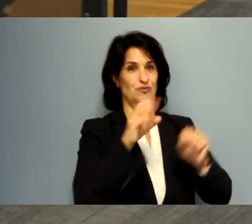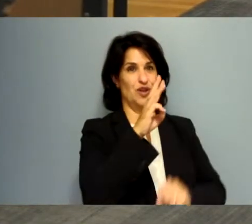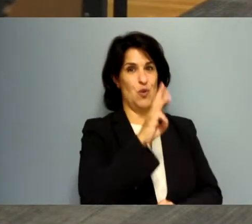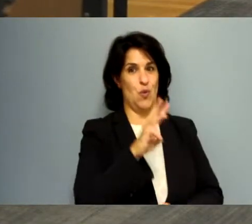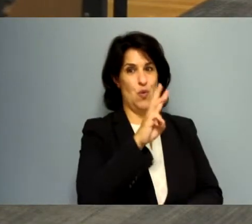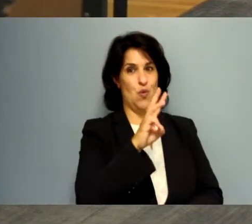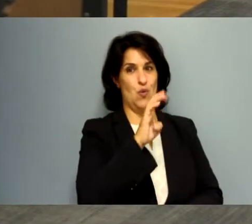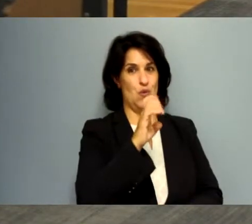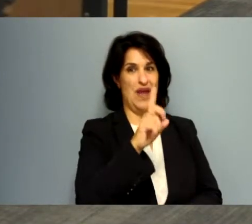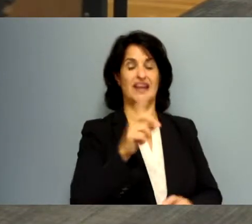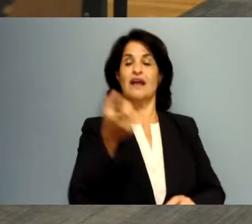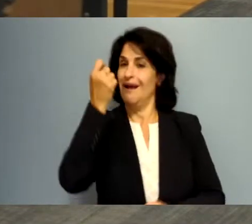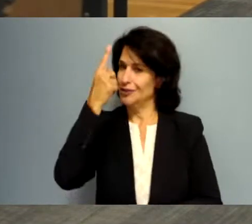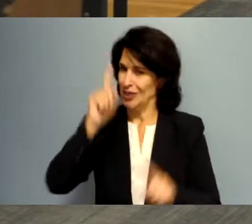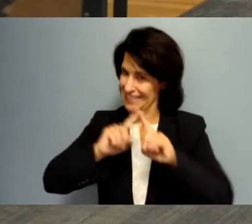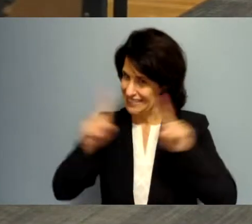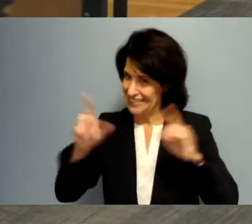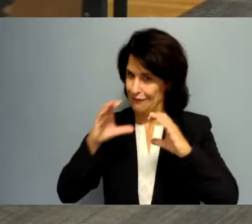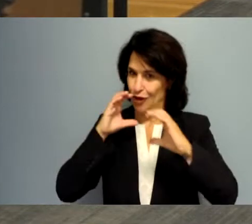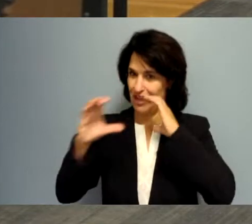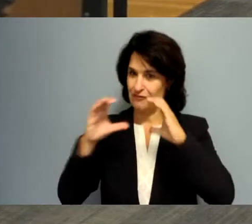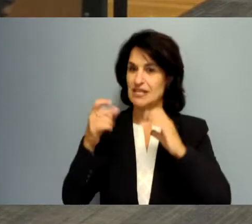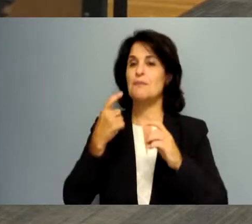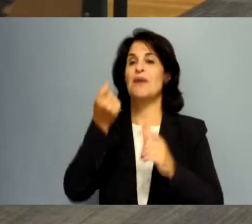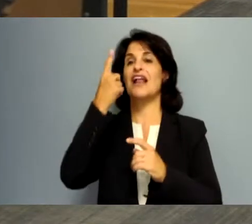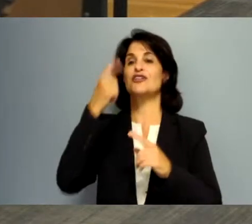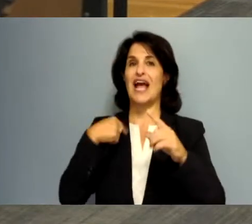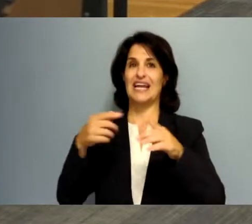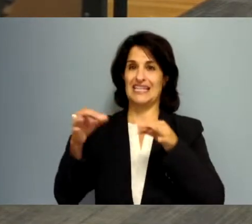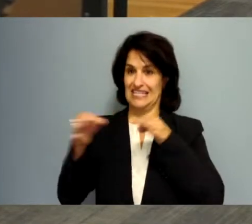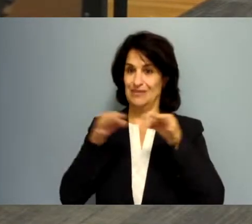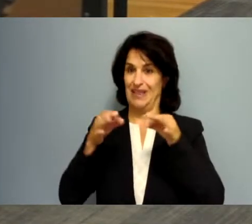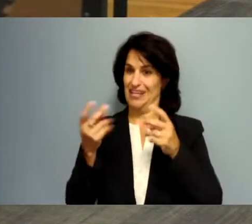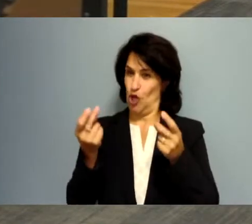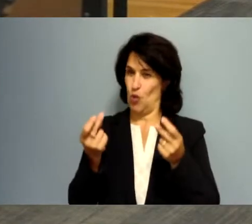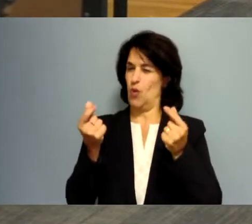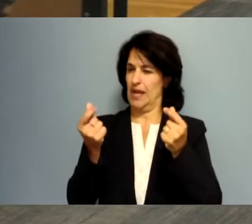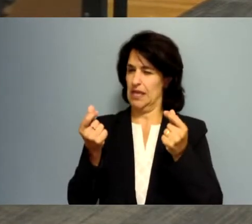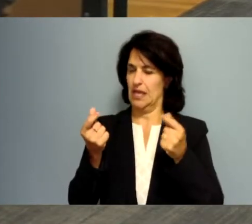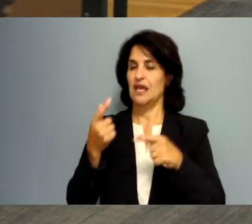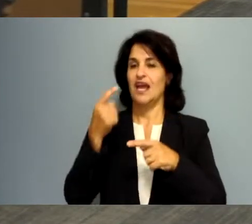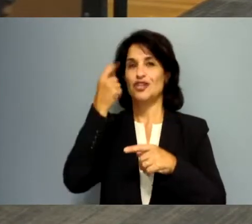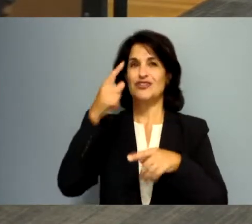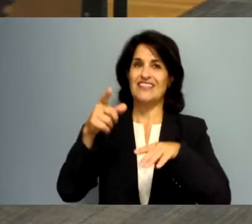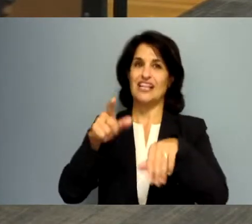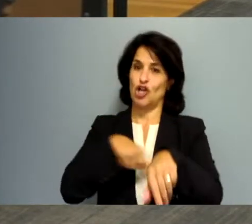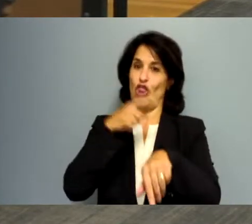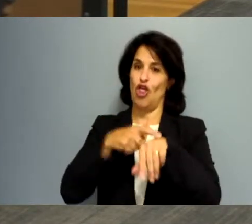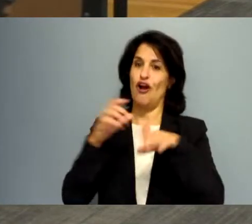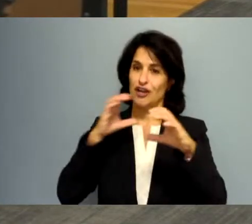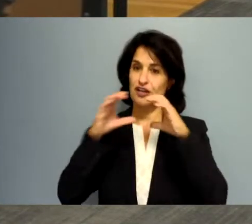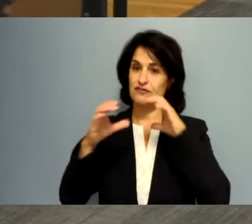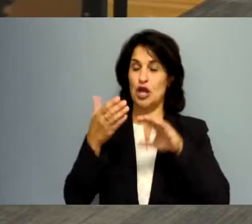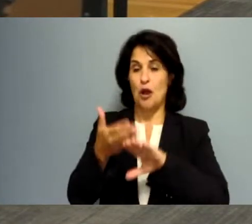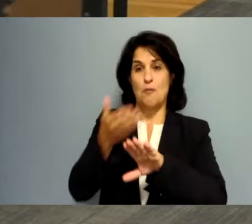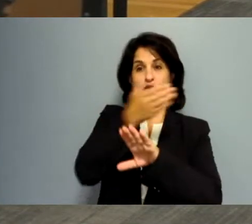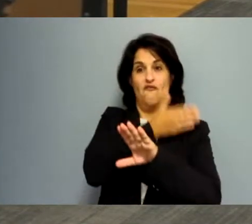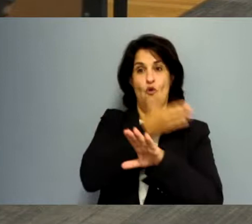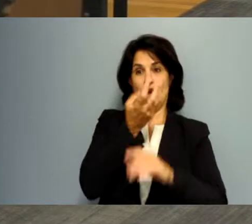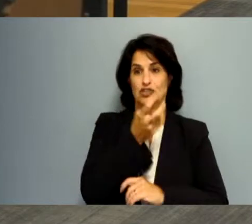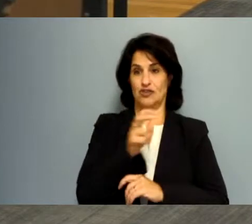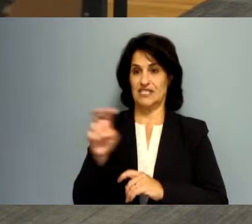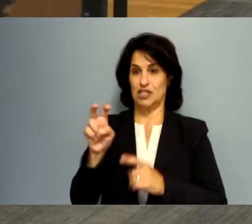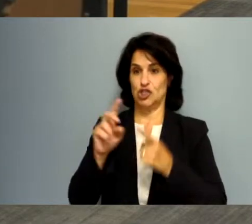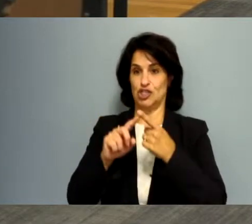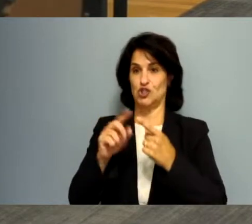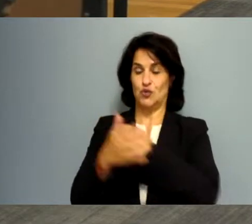Okay. But I could explain that quickly, because that is a long conversation. But prior to transitioning to the county,